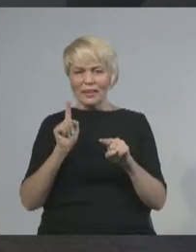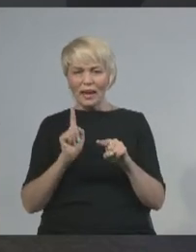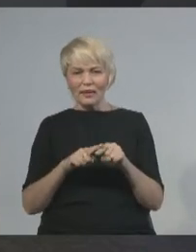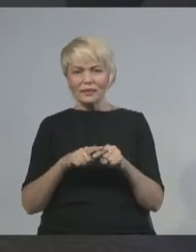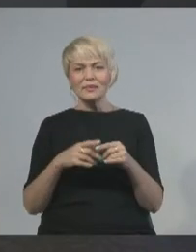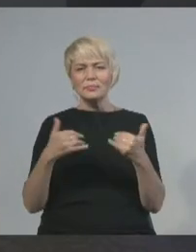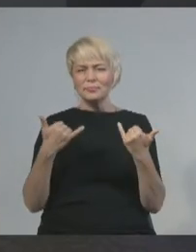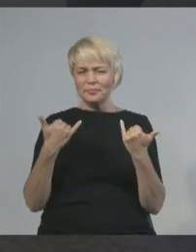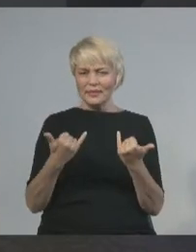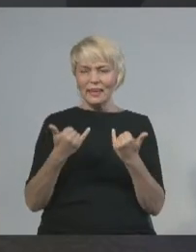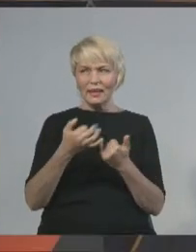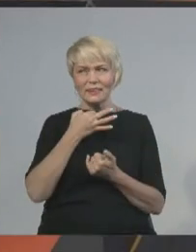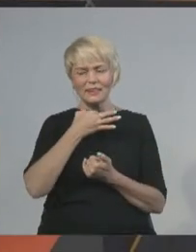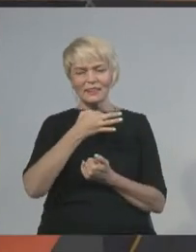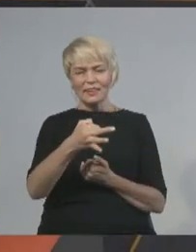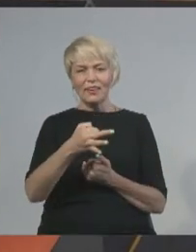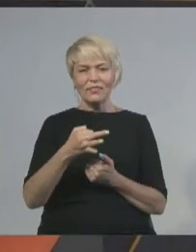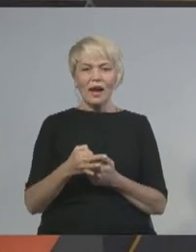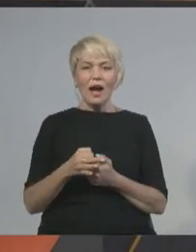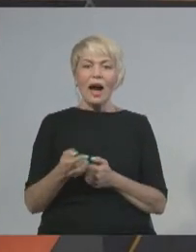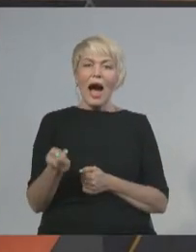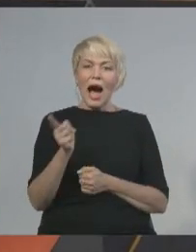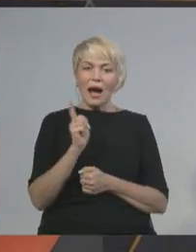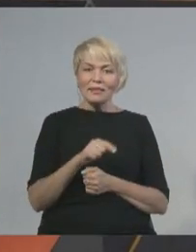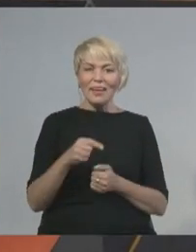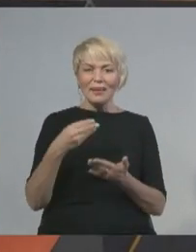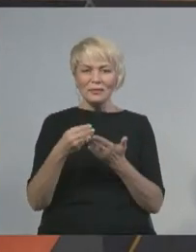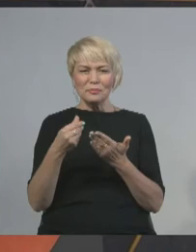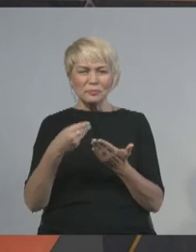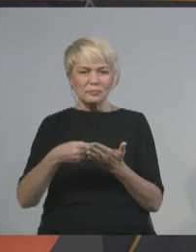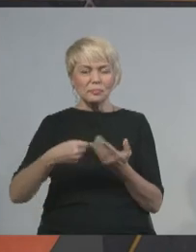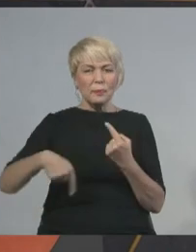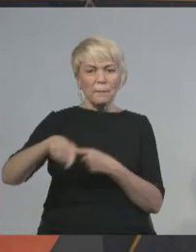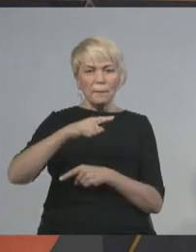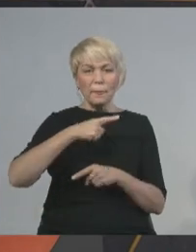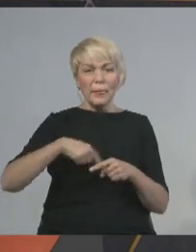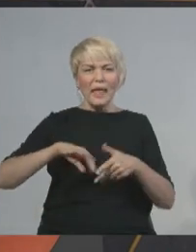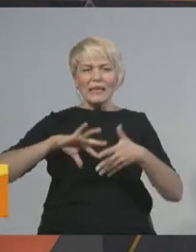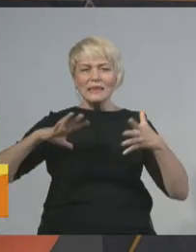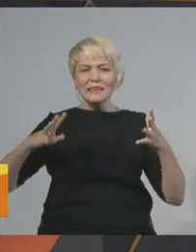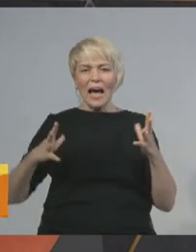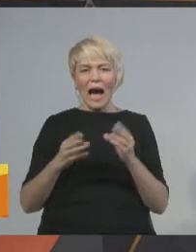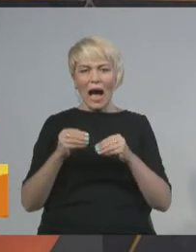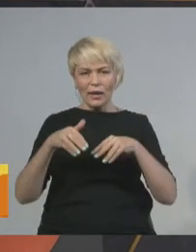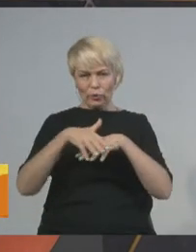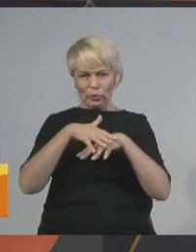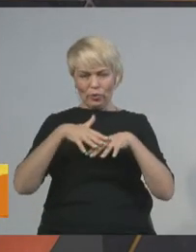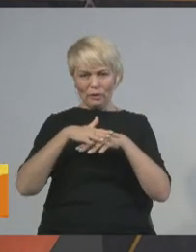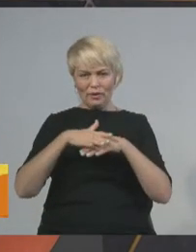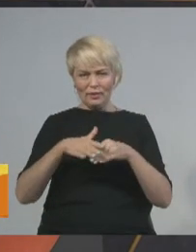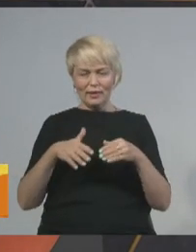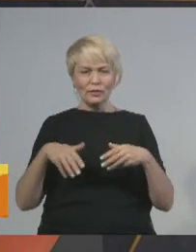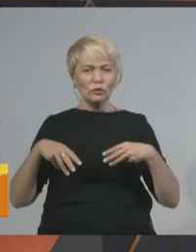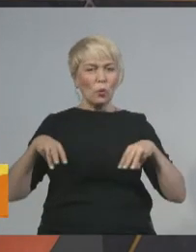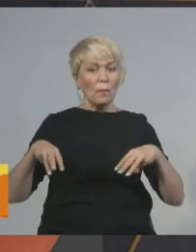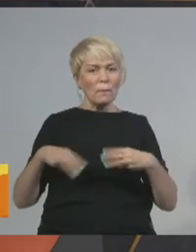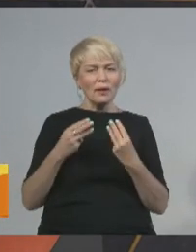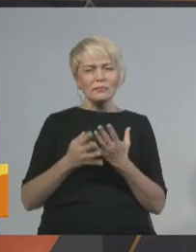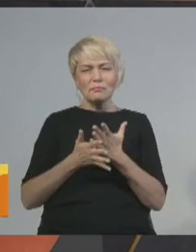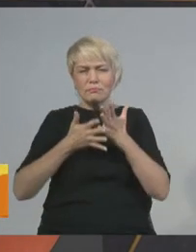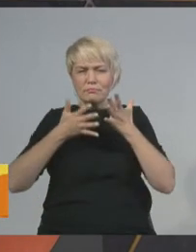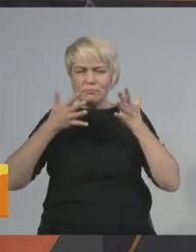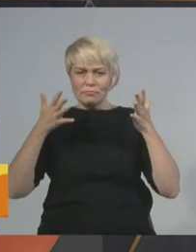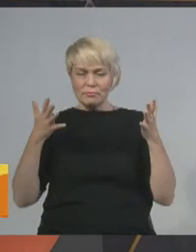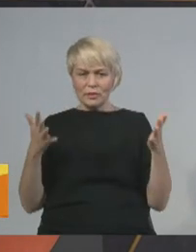uh guy mentioned and uh which one is small market of reader revenue but paywall requires a much